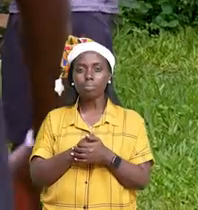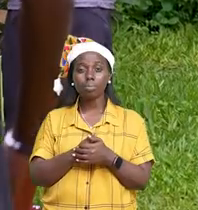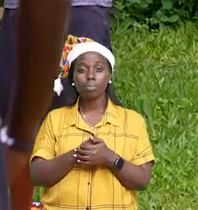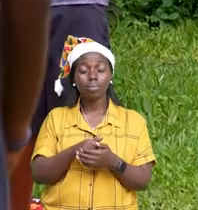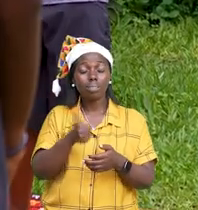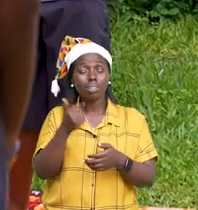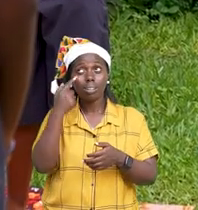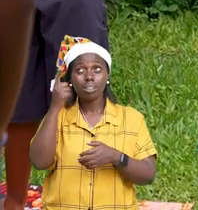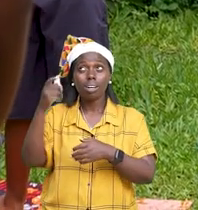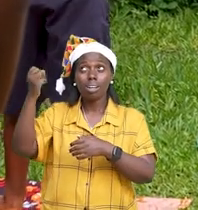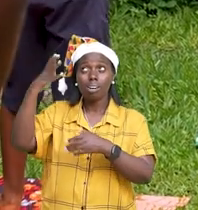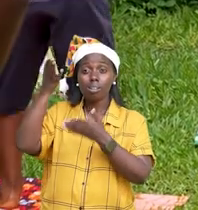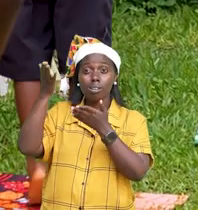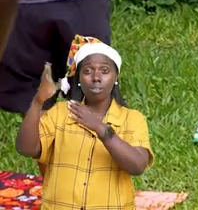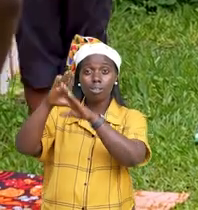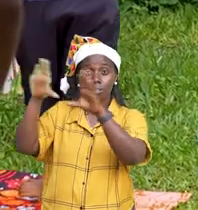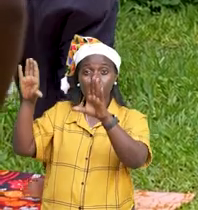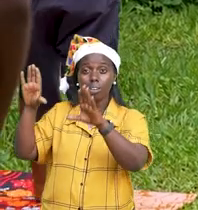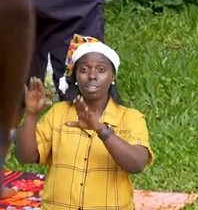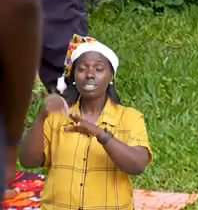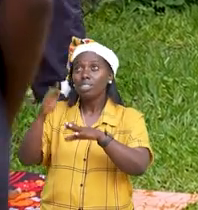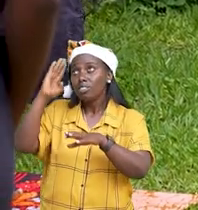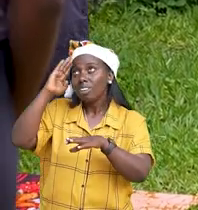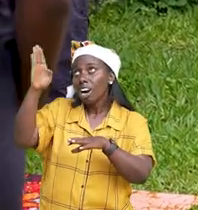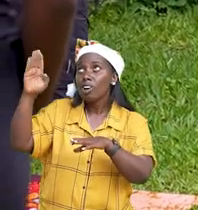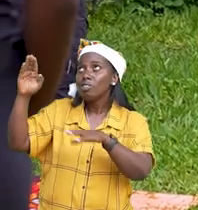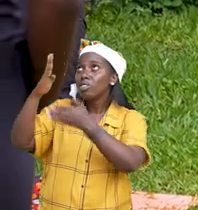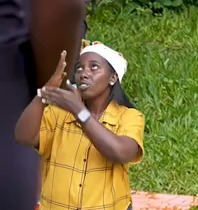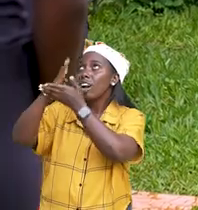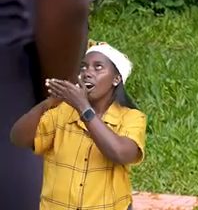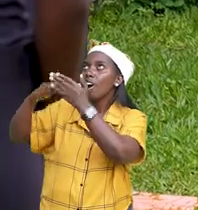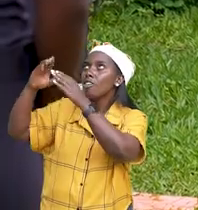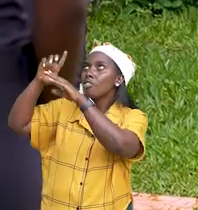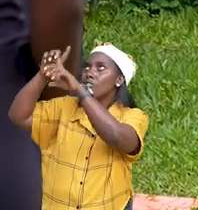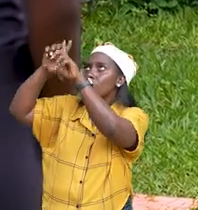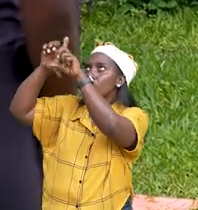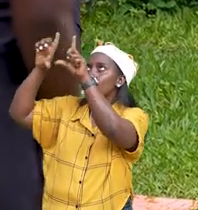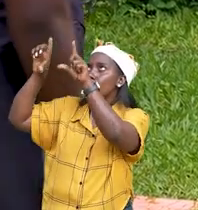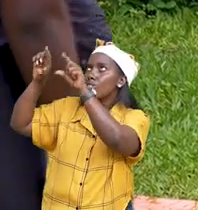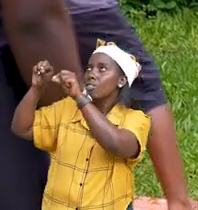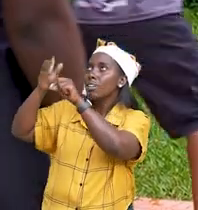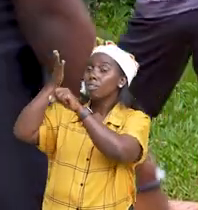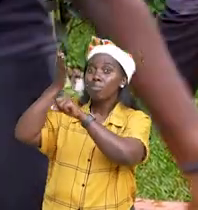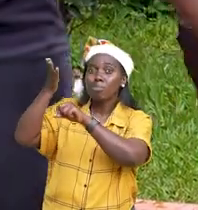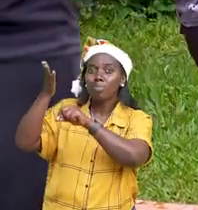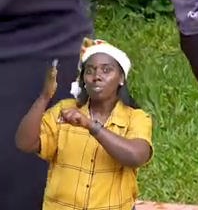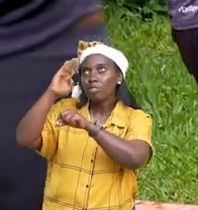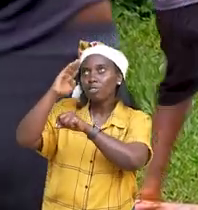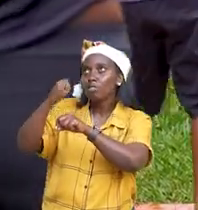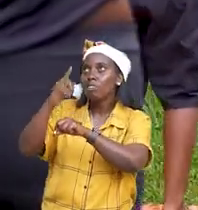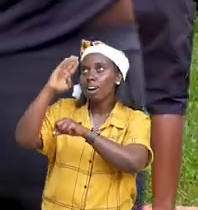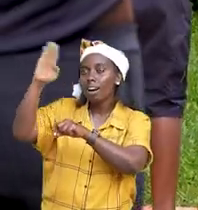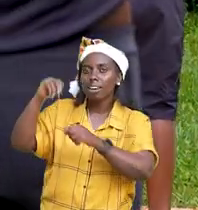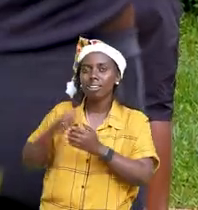So on our sky visit, let's also say hi to the half moon. Then we pose like half moon.